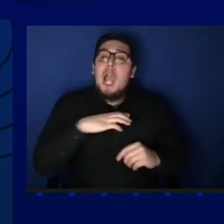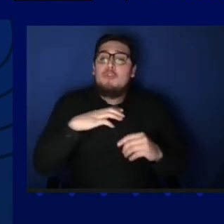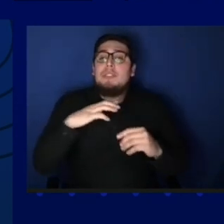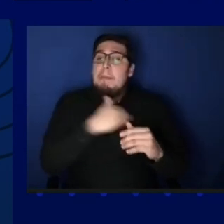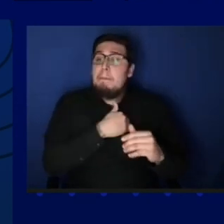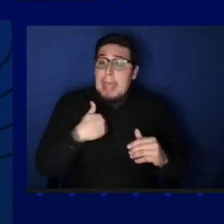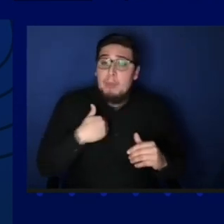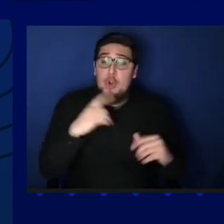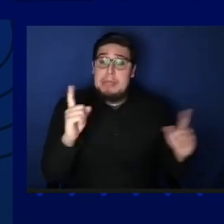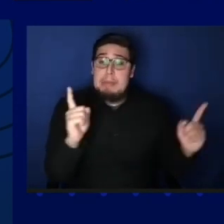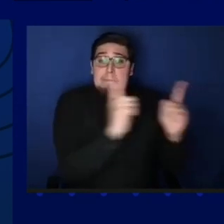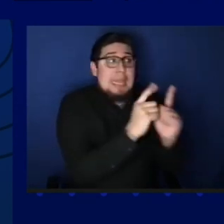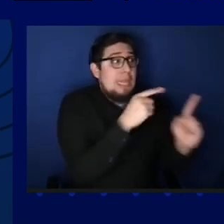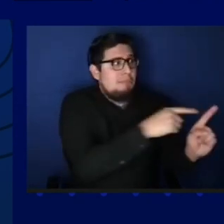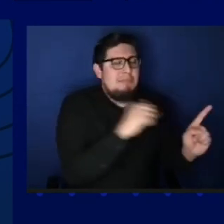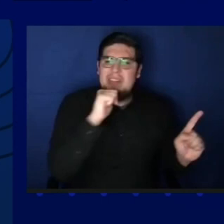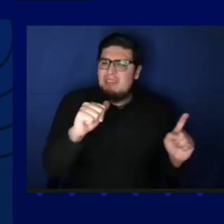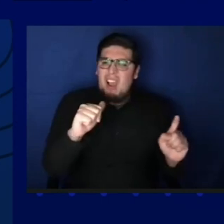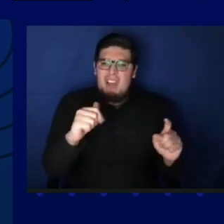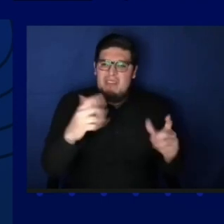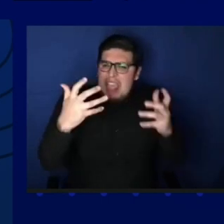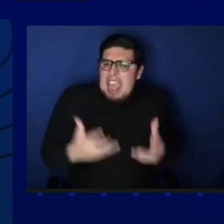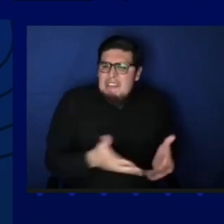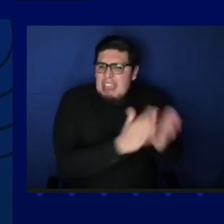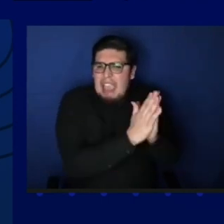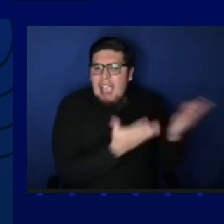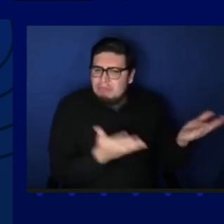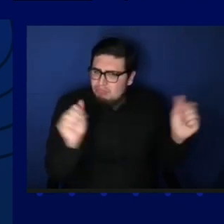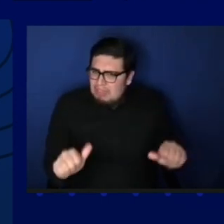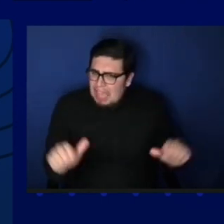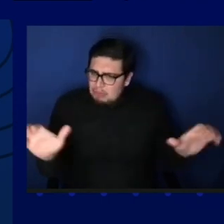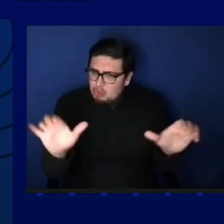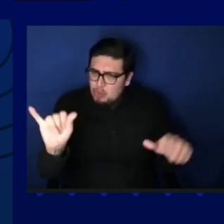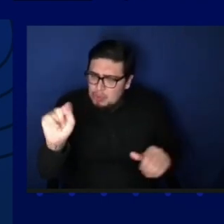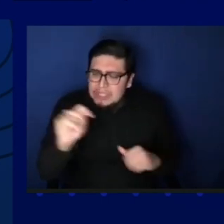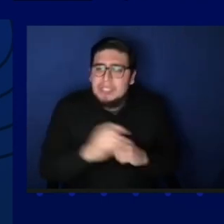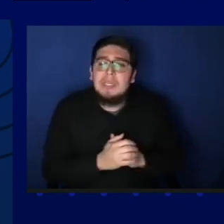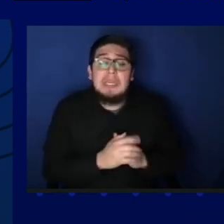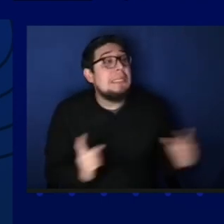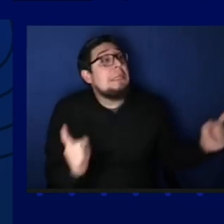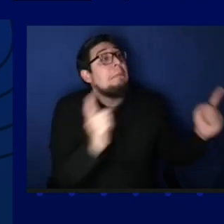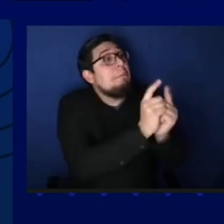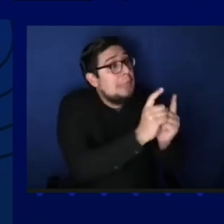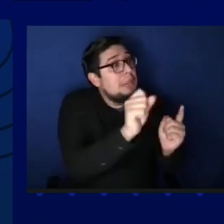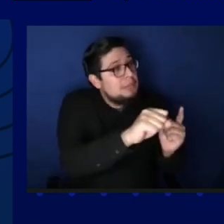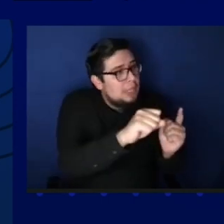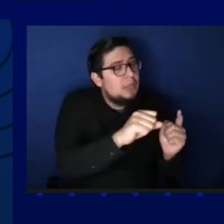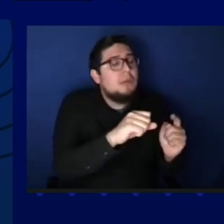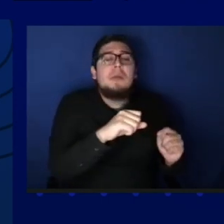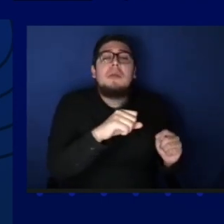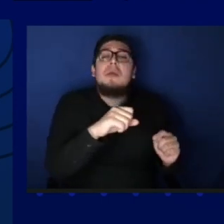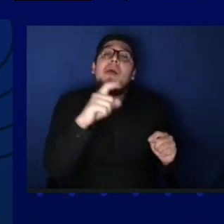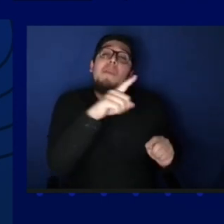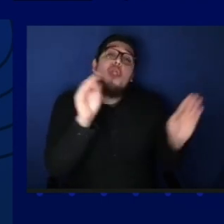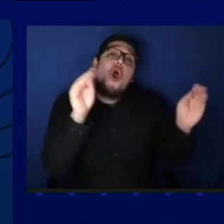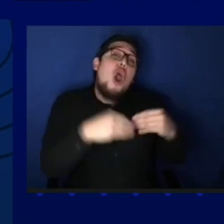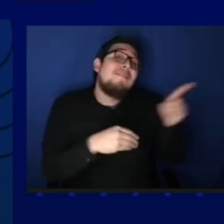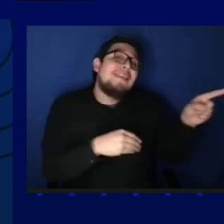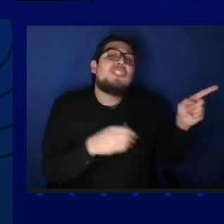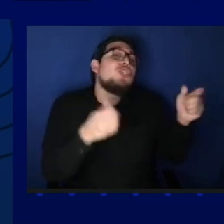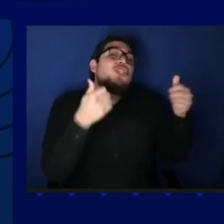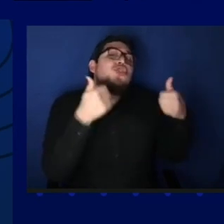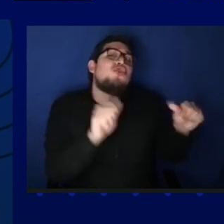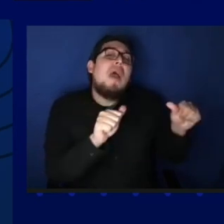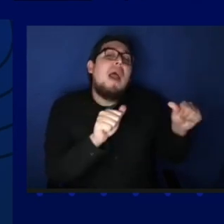meet with your Congress member, that's what they're elected to do. And so this may sound obvious, but the office may try to get you to meet with an aide